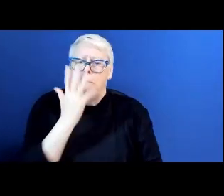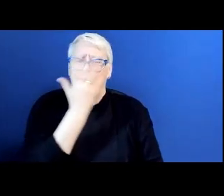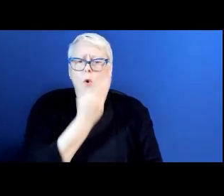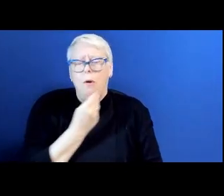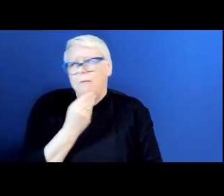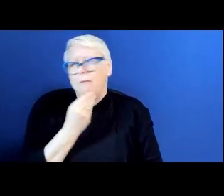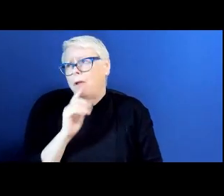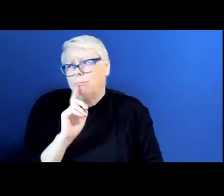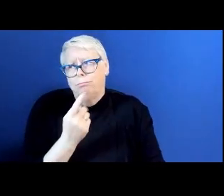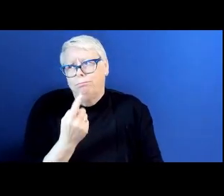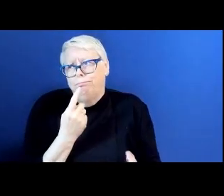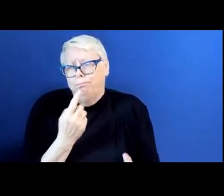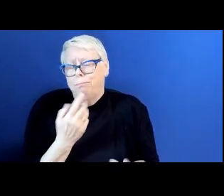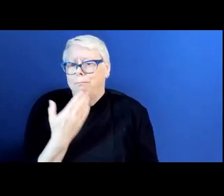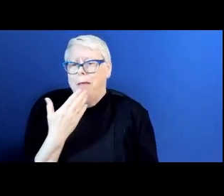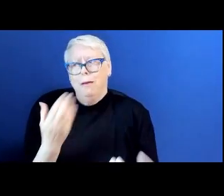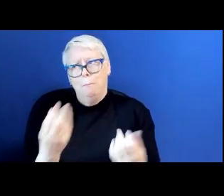responses.